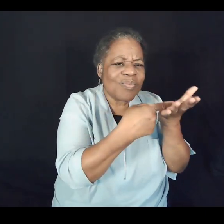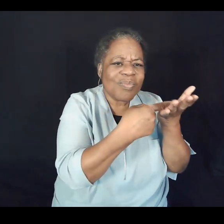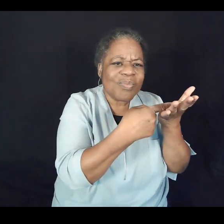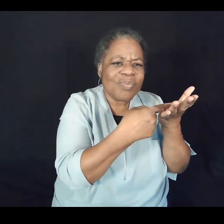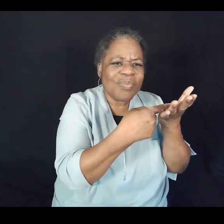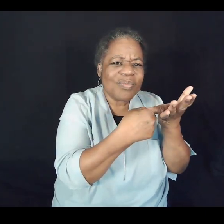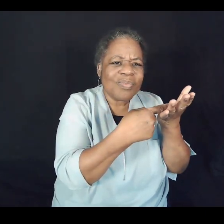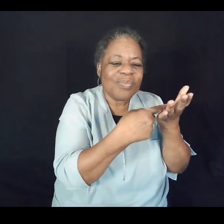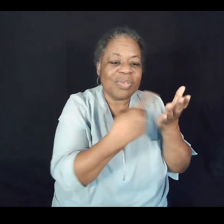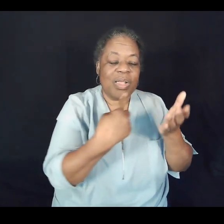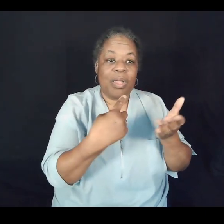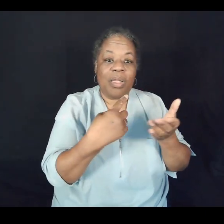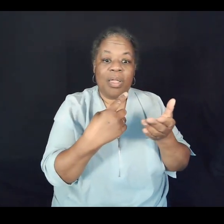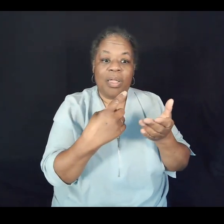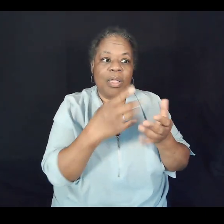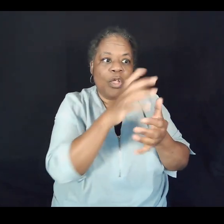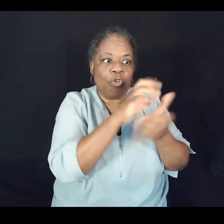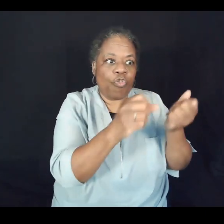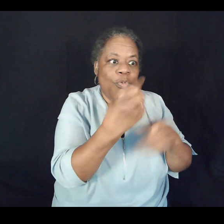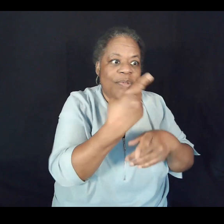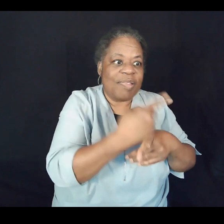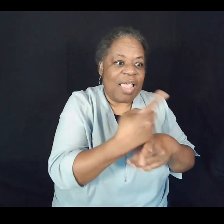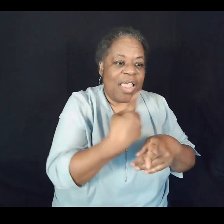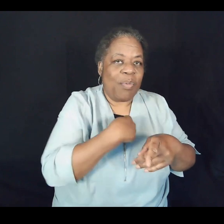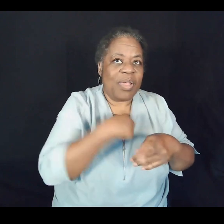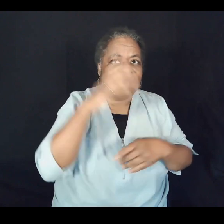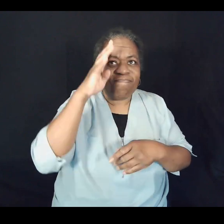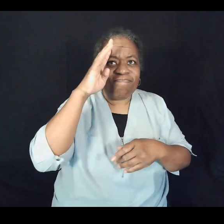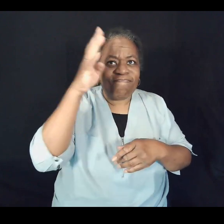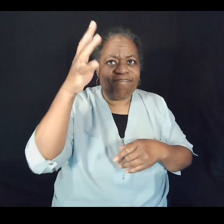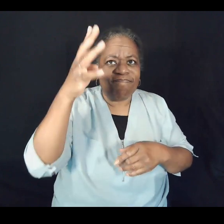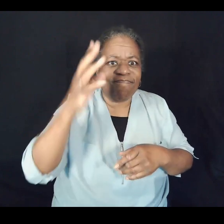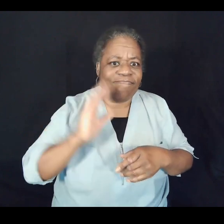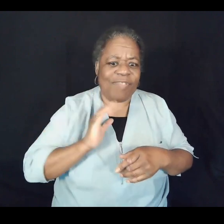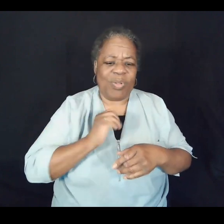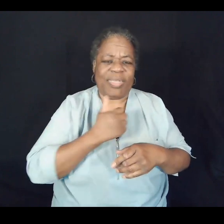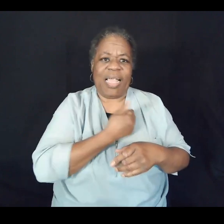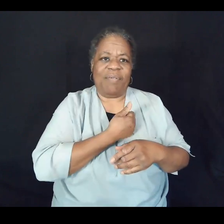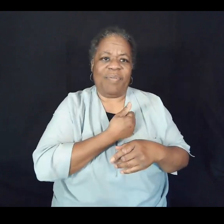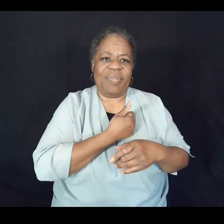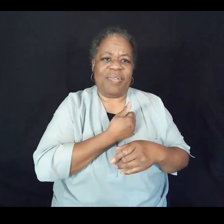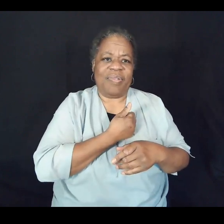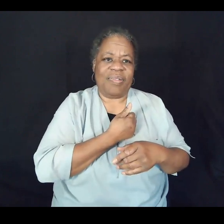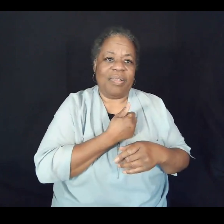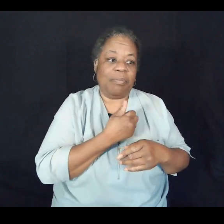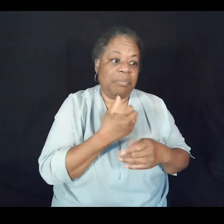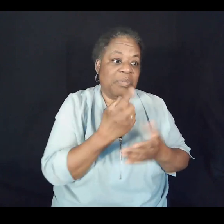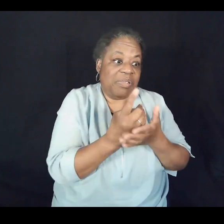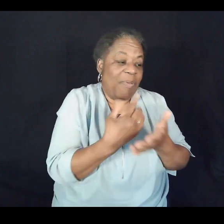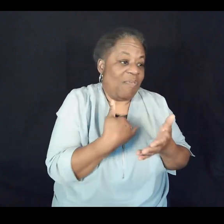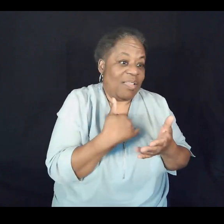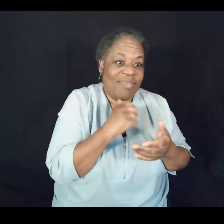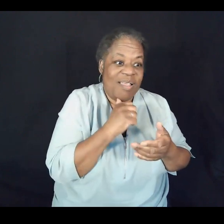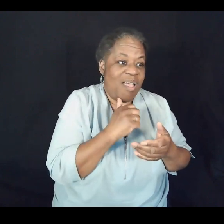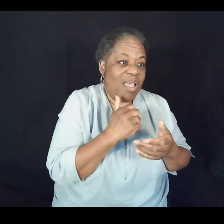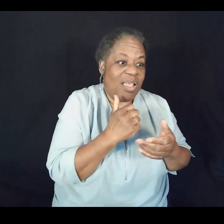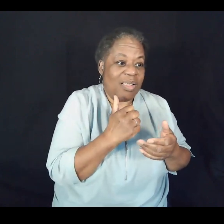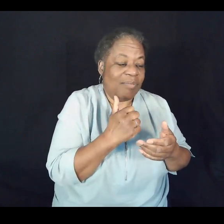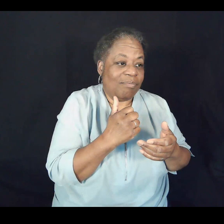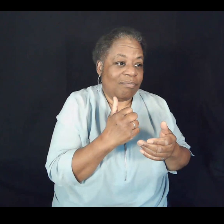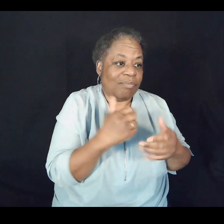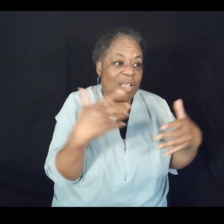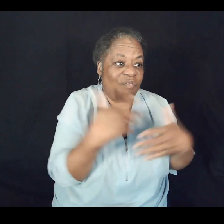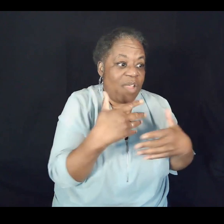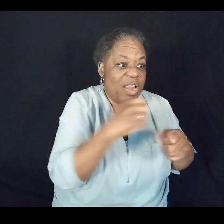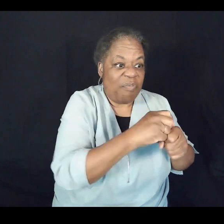up for ourselves. Some of us are not as afraid of, you know, nuclear wars going on as we are afraid more